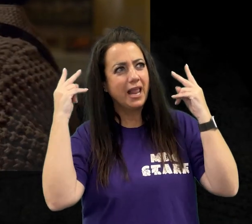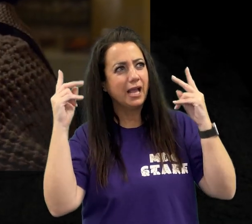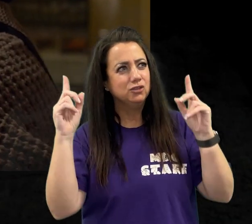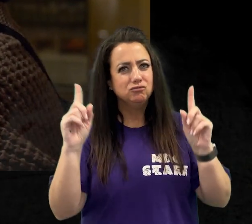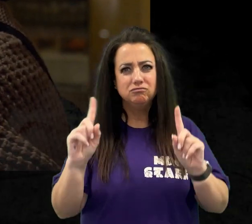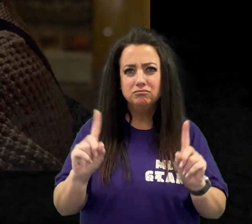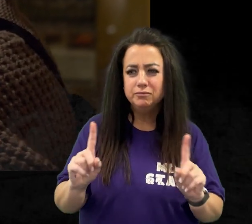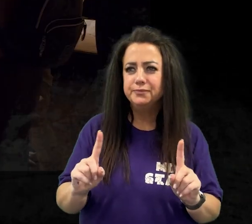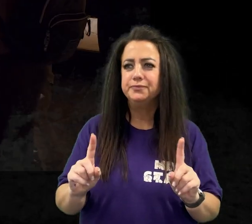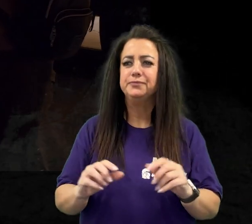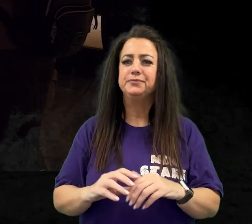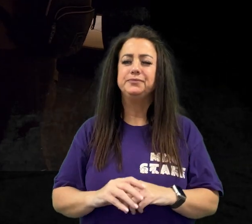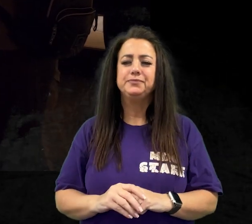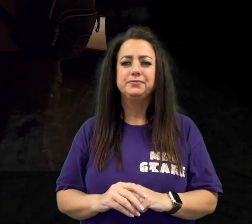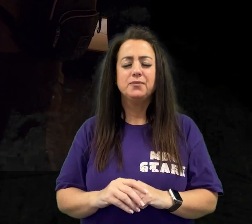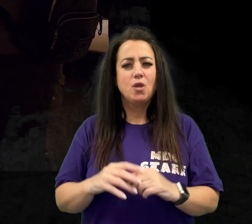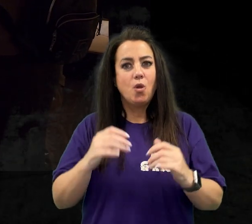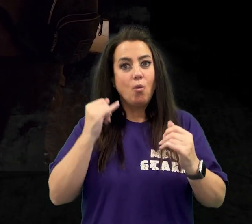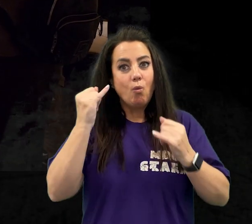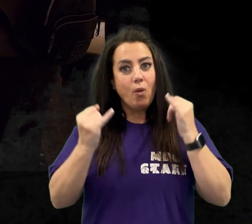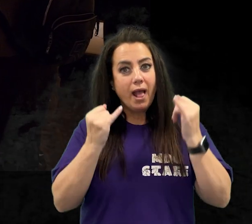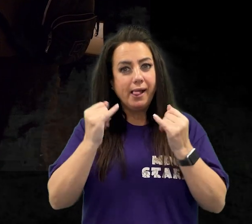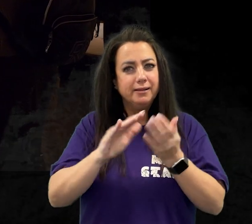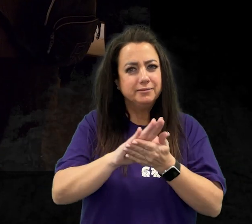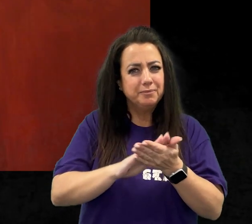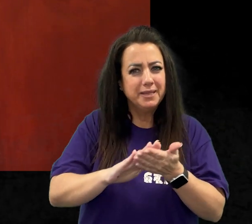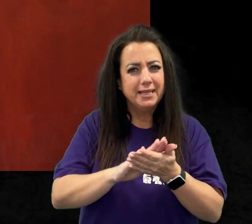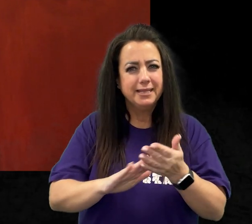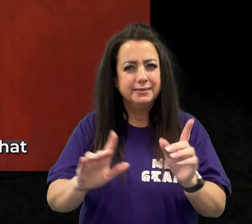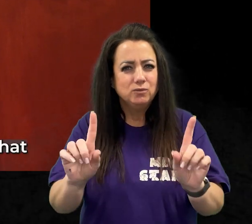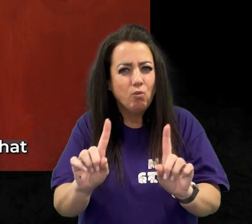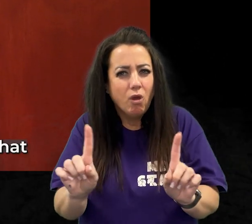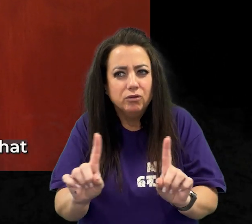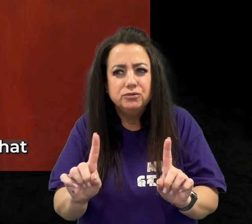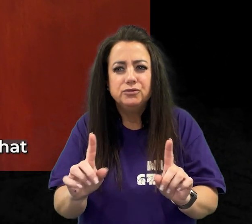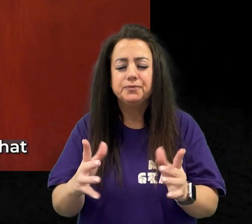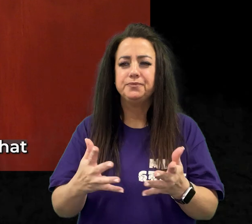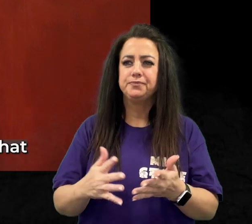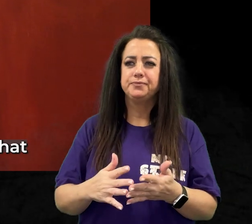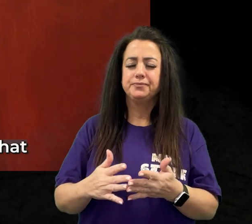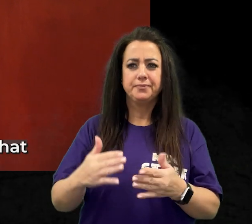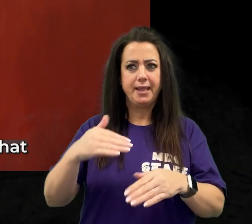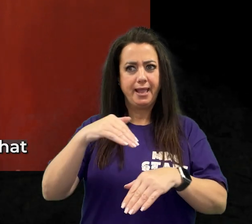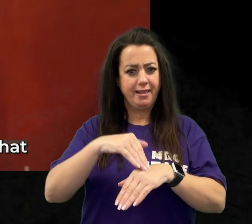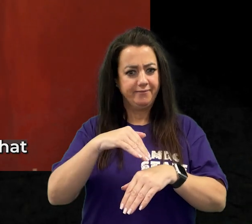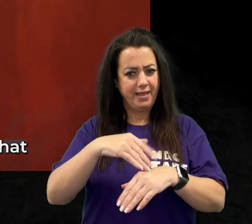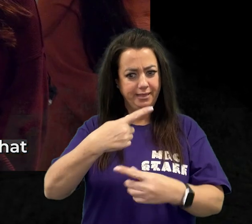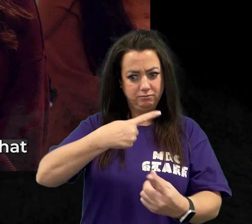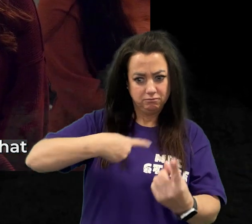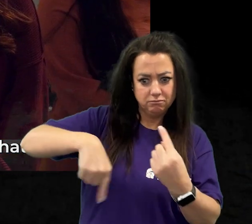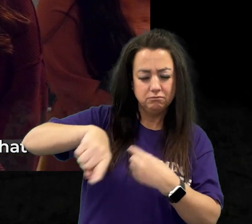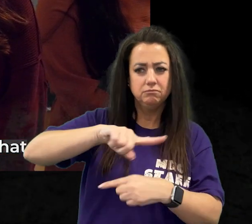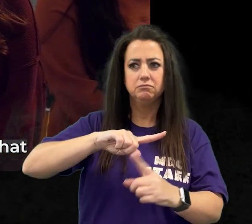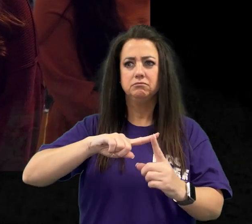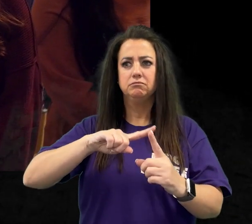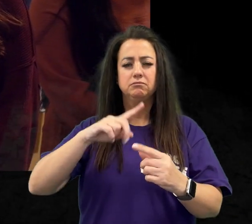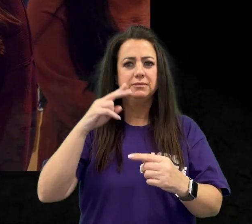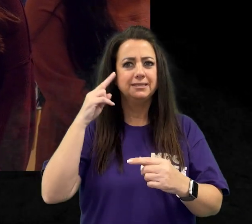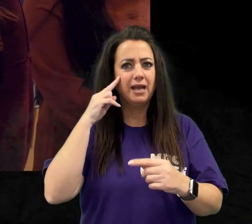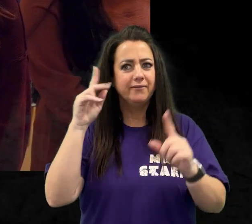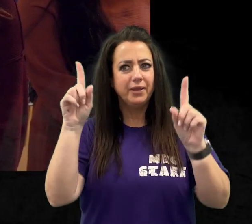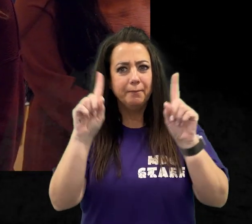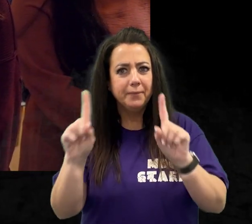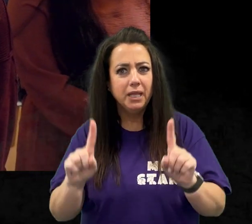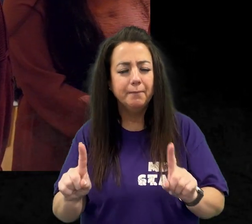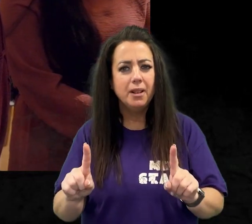the things that we reflect in nature, like what does wild mean to us and how has that an